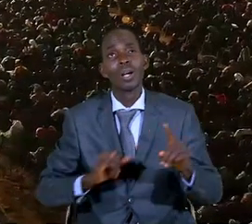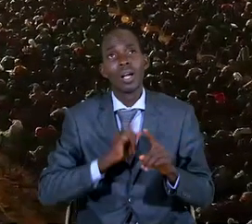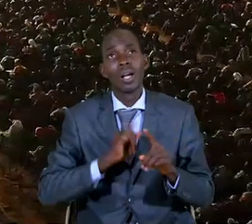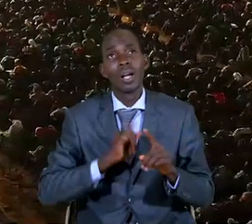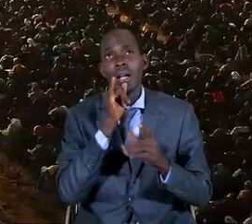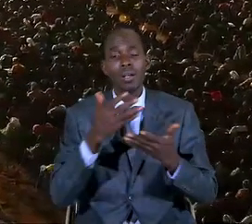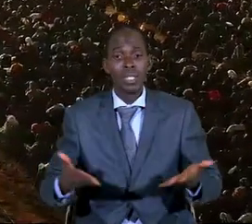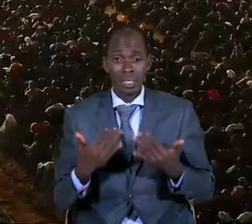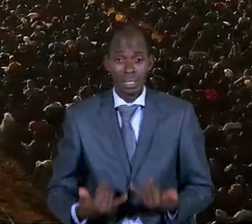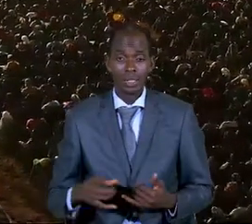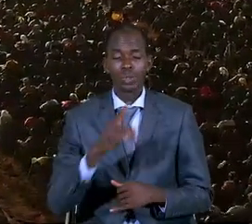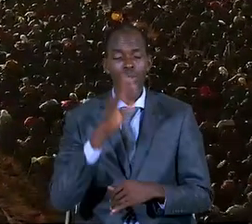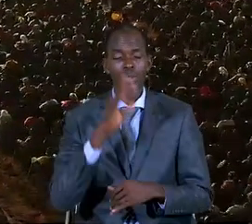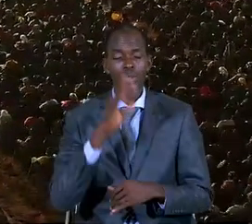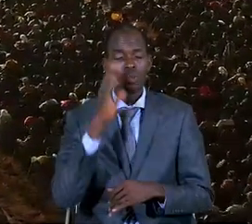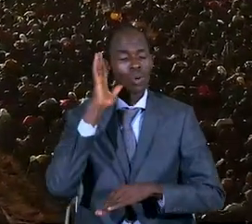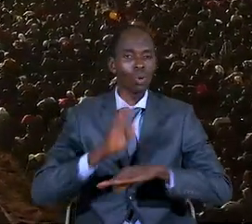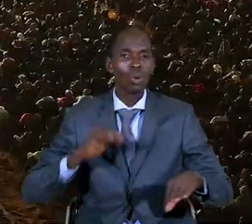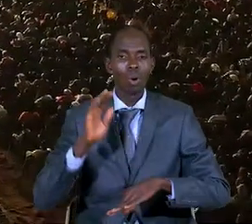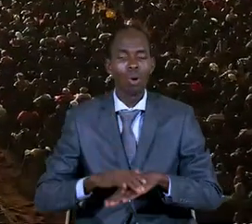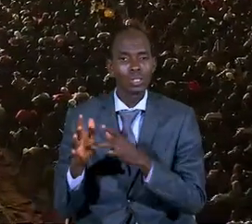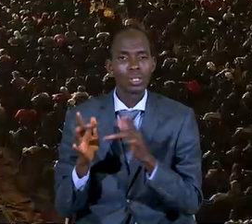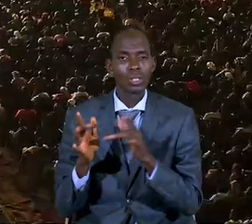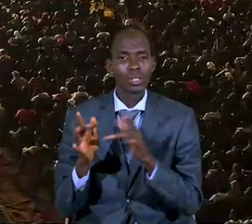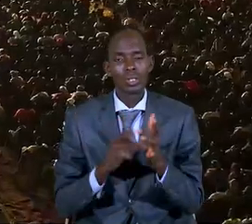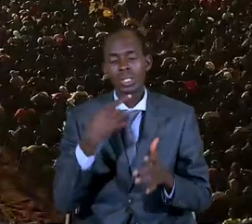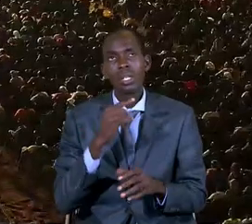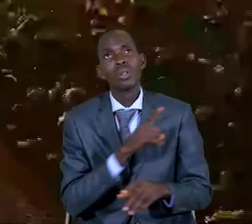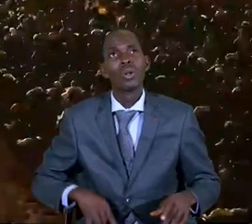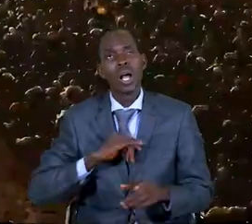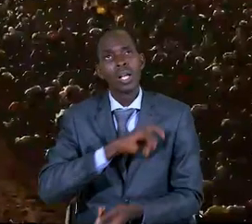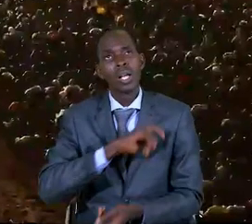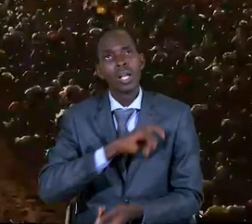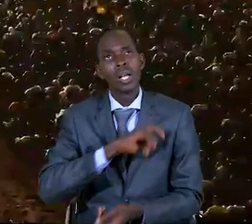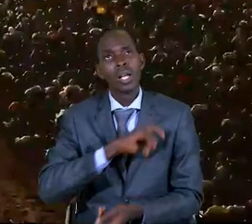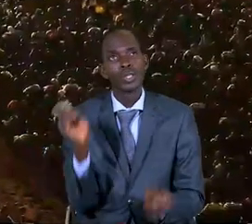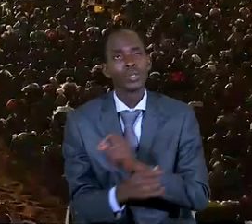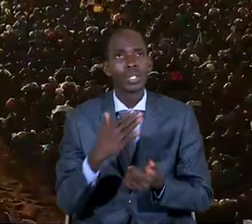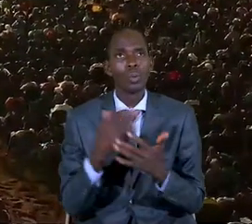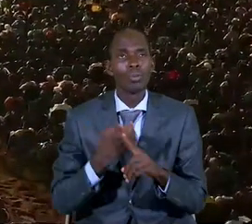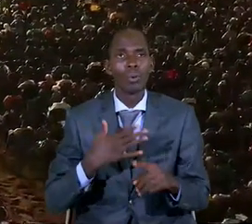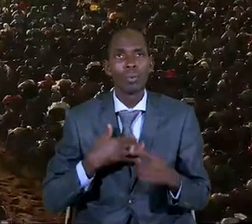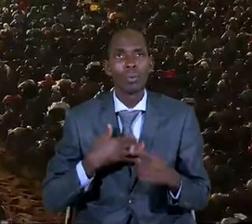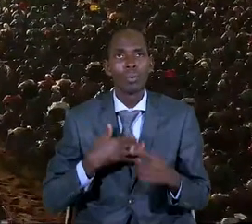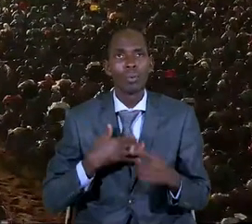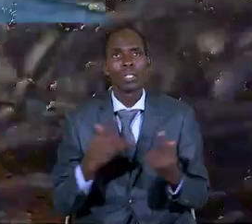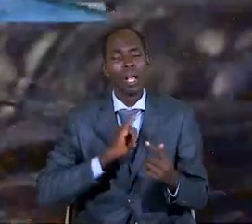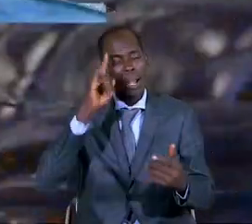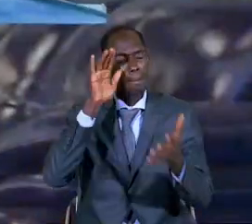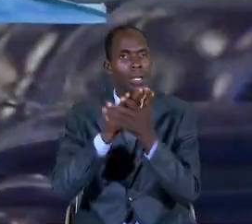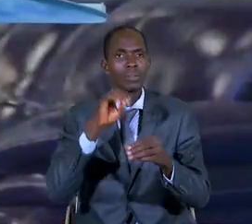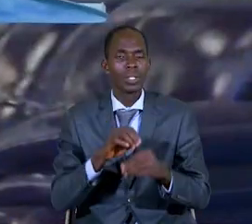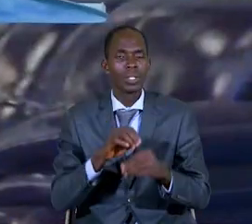you call on Jesus and you say, I turn away from my sin. I believe on the Lord Jesus